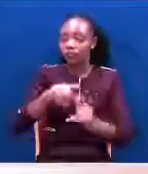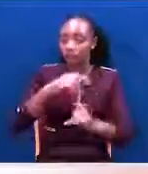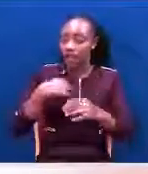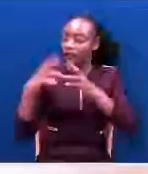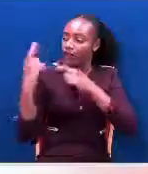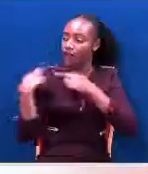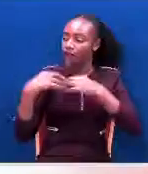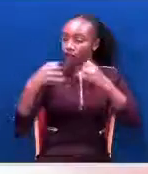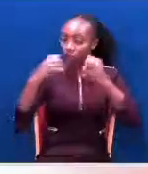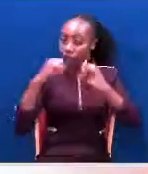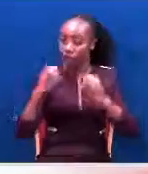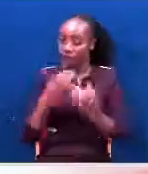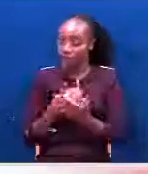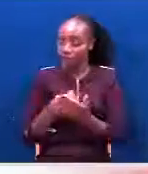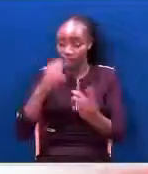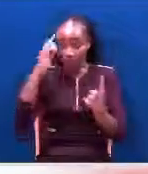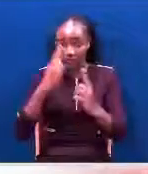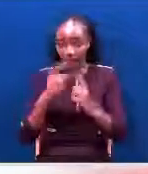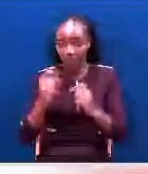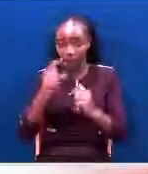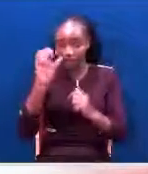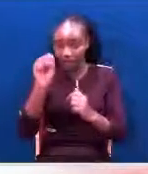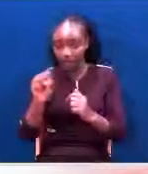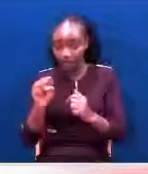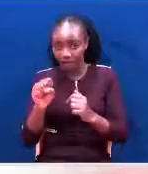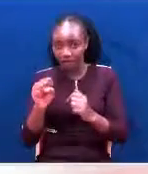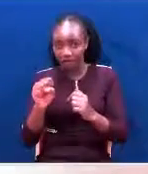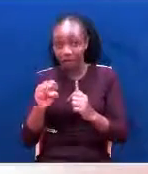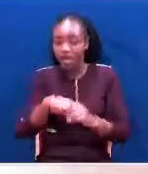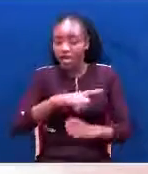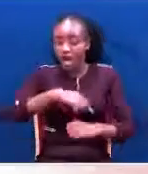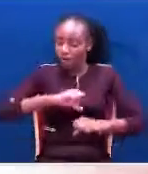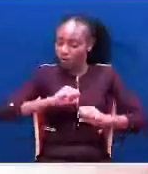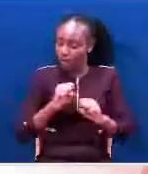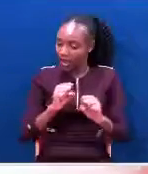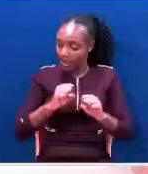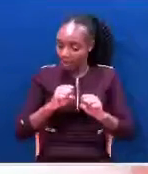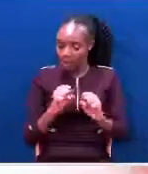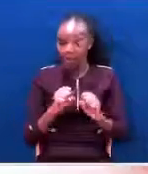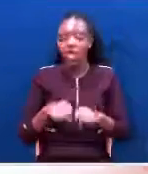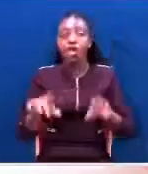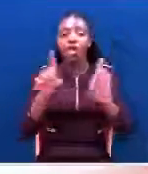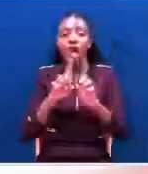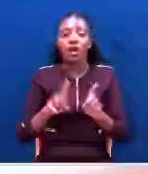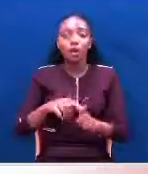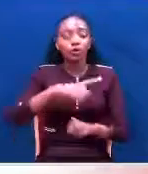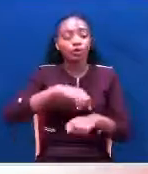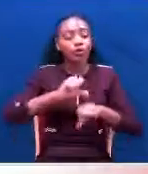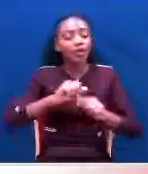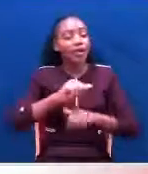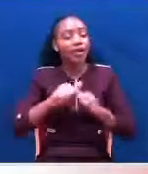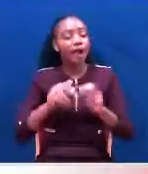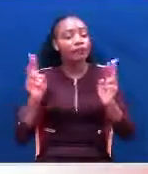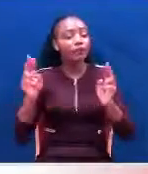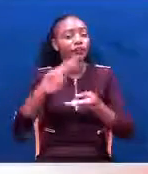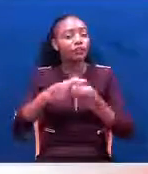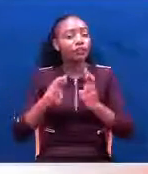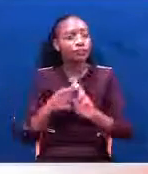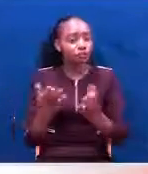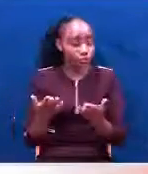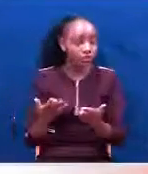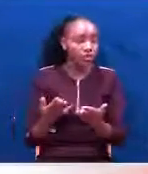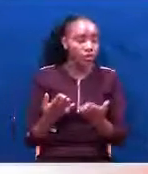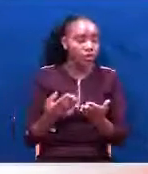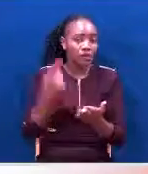funds they have given us up to May, and we're happy with that. And also, we have agreed on issues related to double